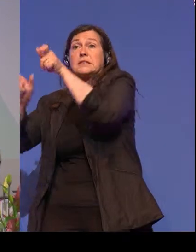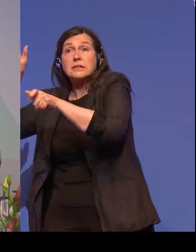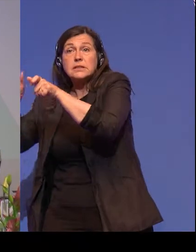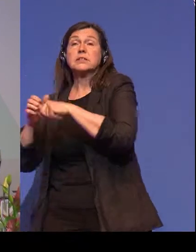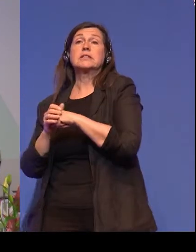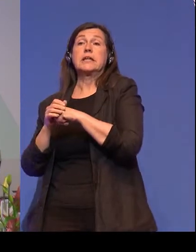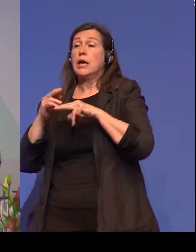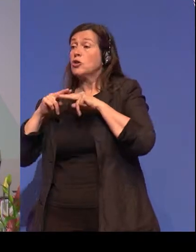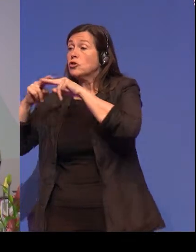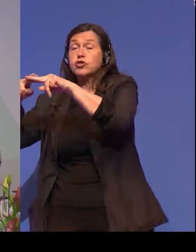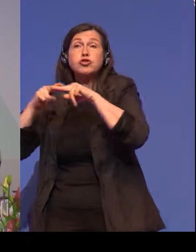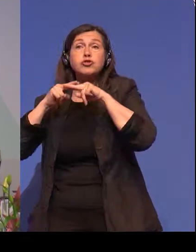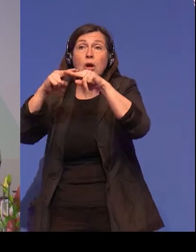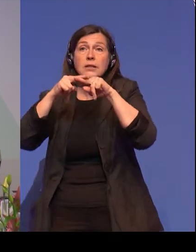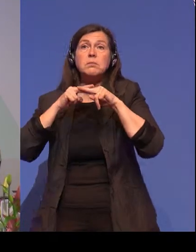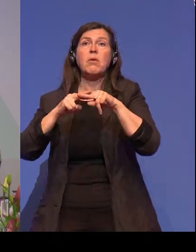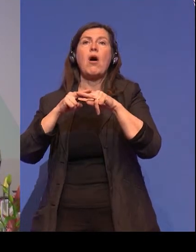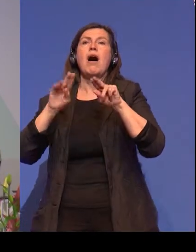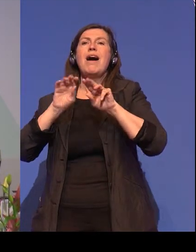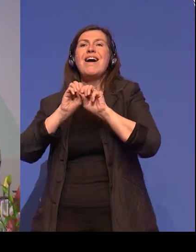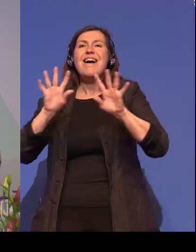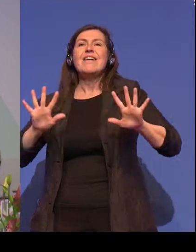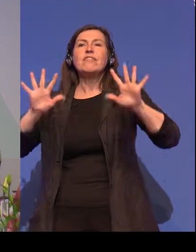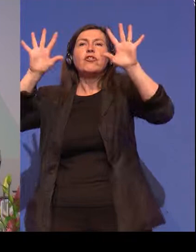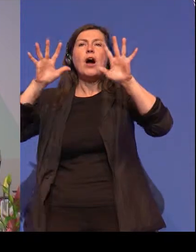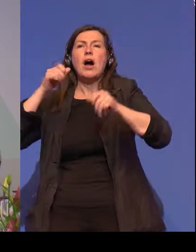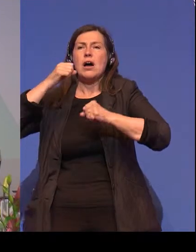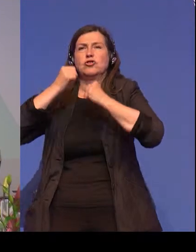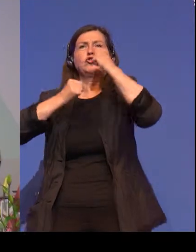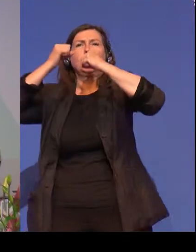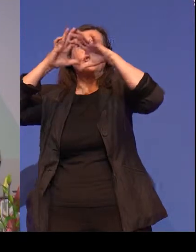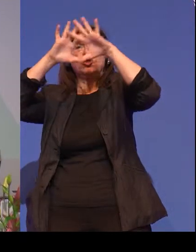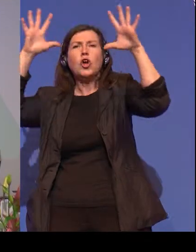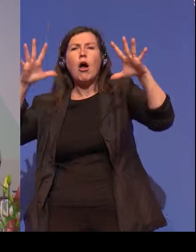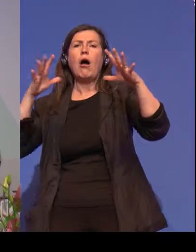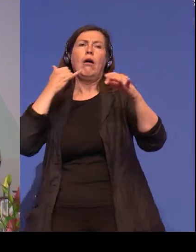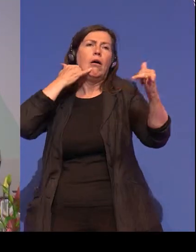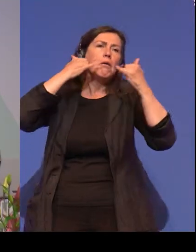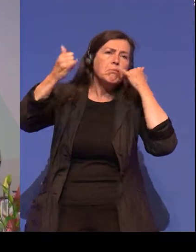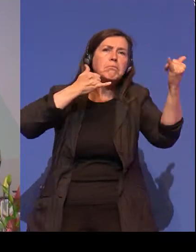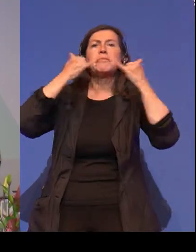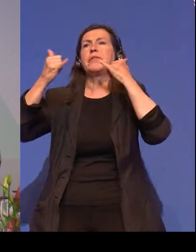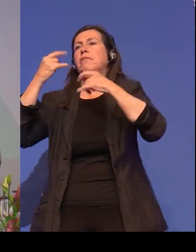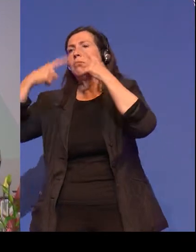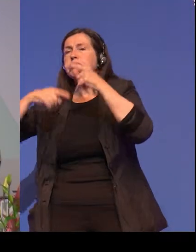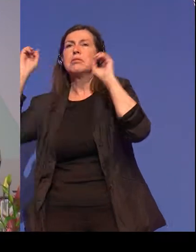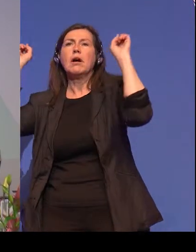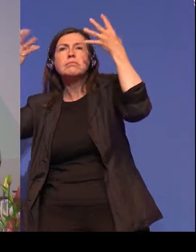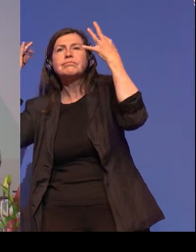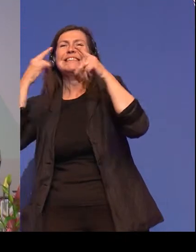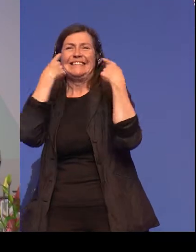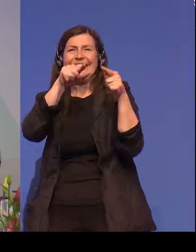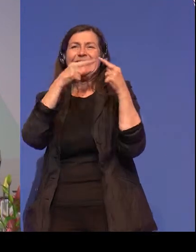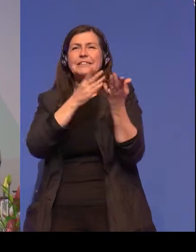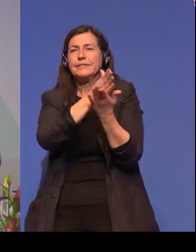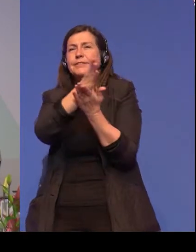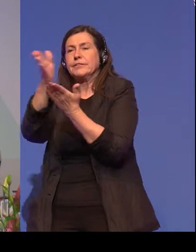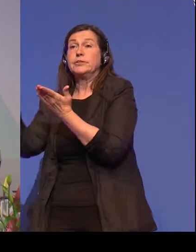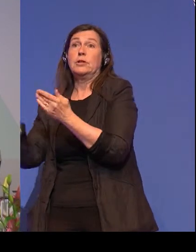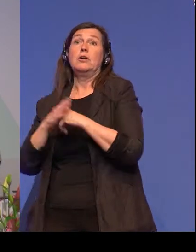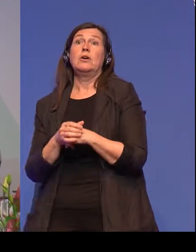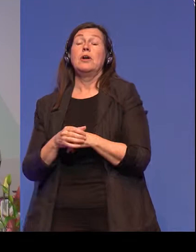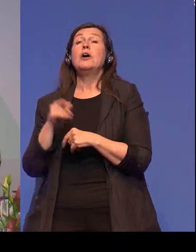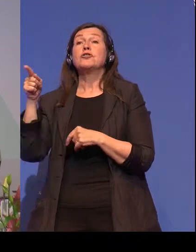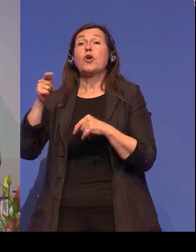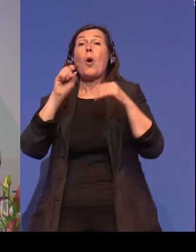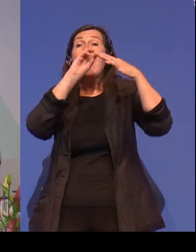infrastructure, and coastal management. Other key areas of the discussion included the role of the private sector through the